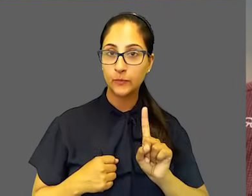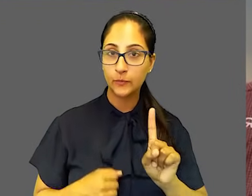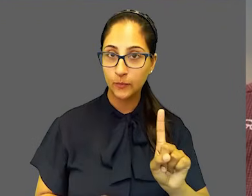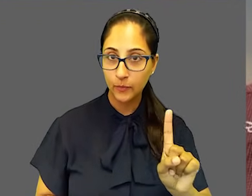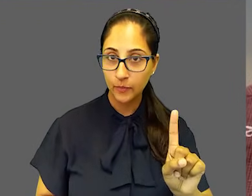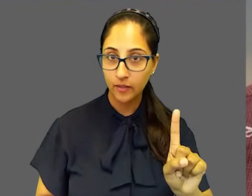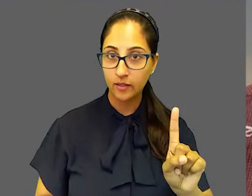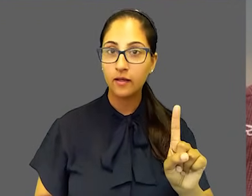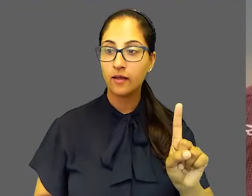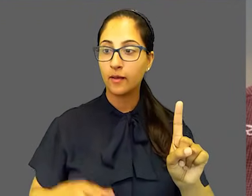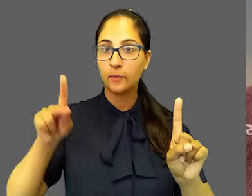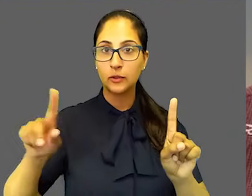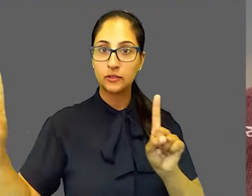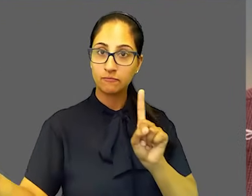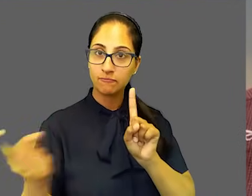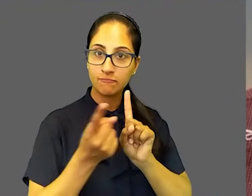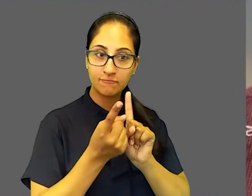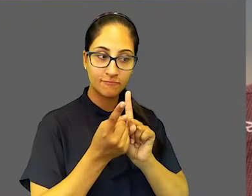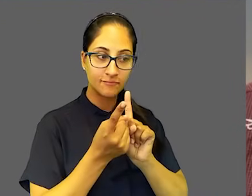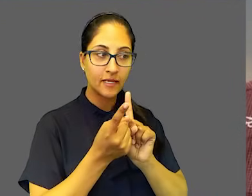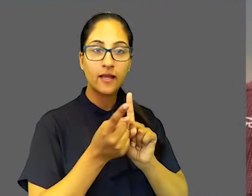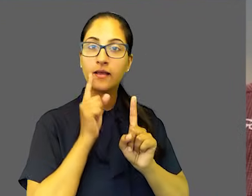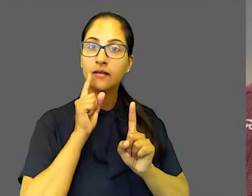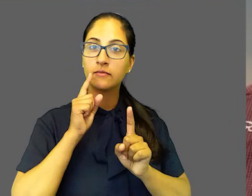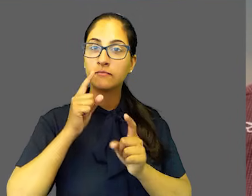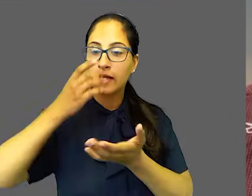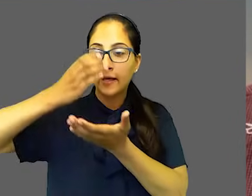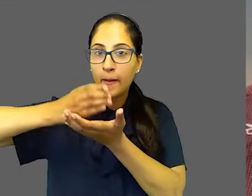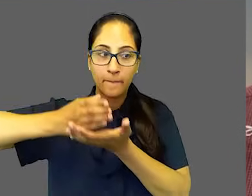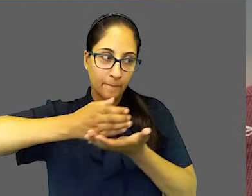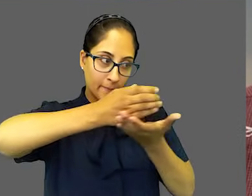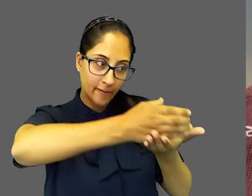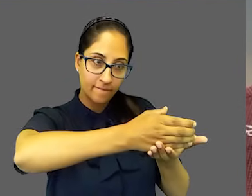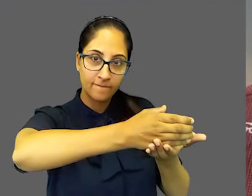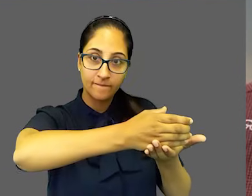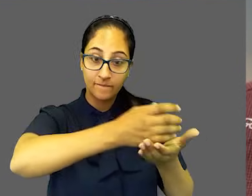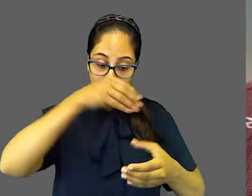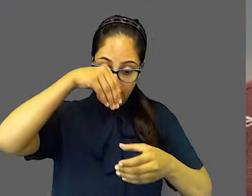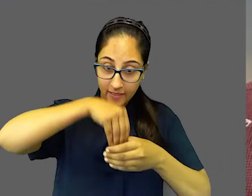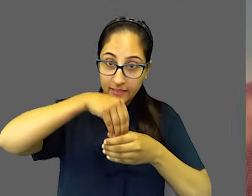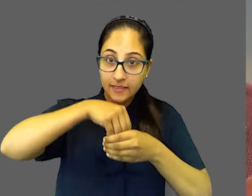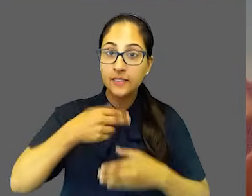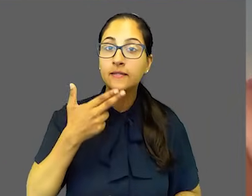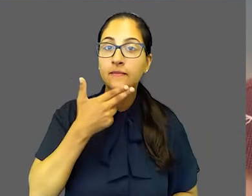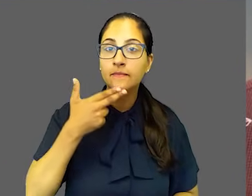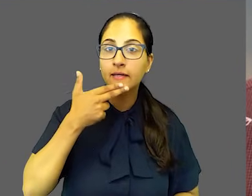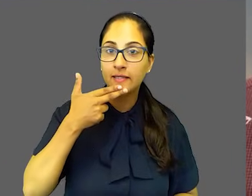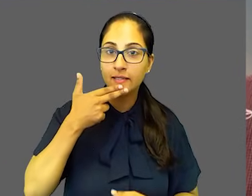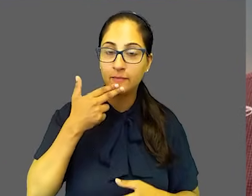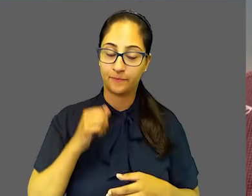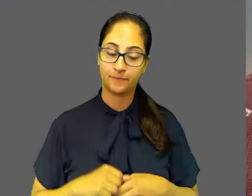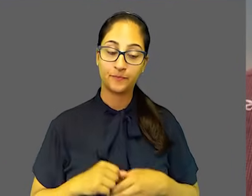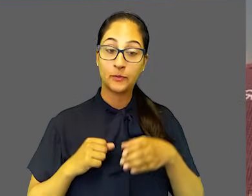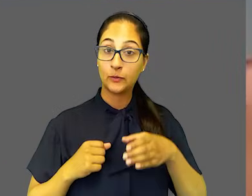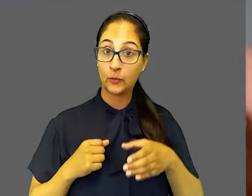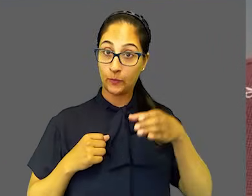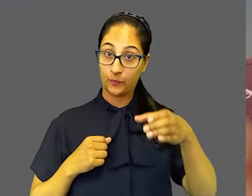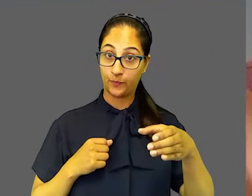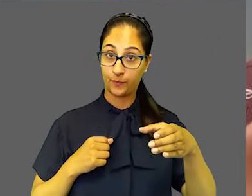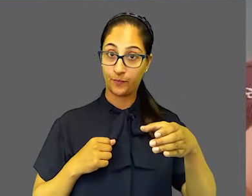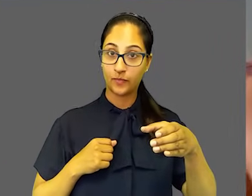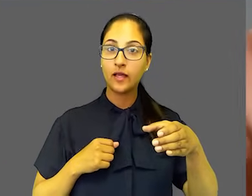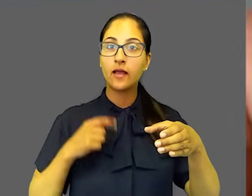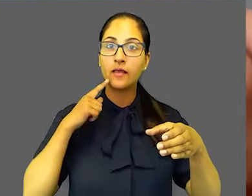he grabbed the cup of honey in his hand, a bunch of bees just stormed and went inside the cup. Some were